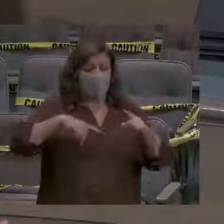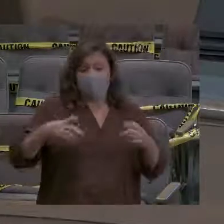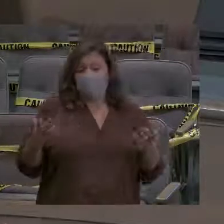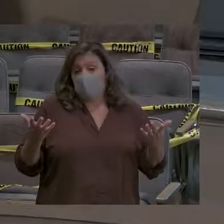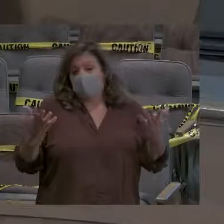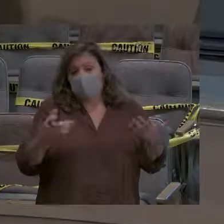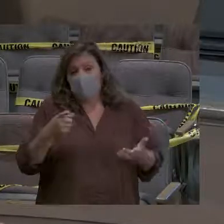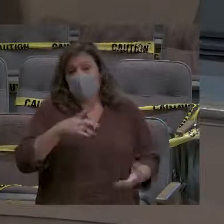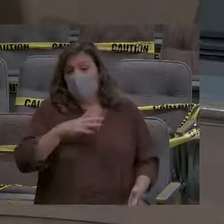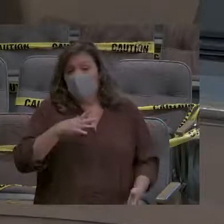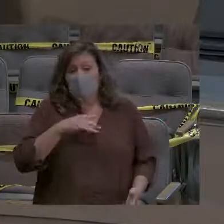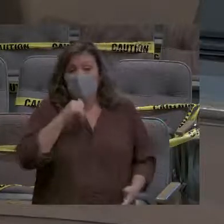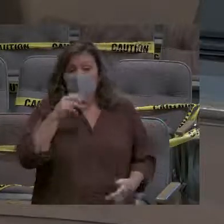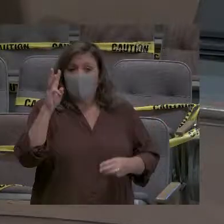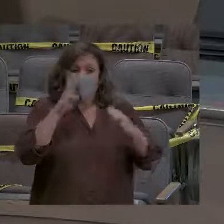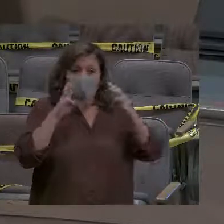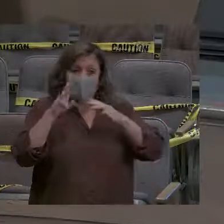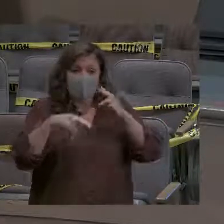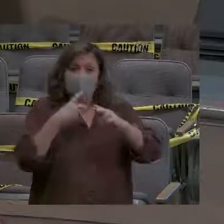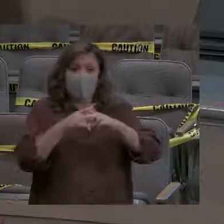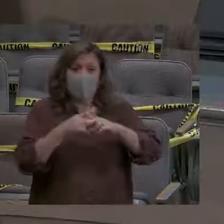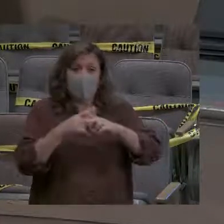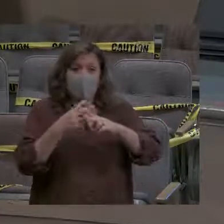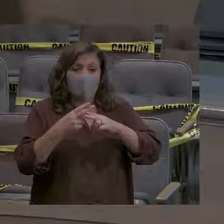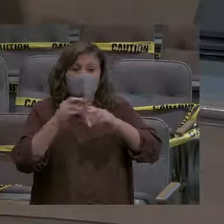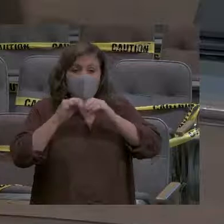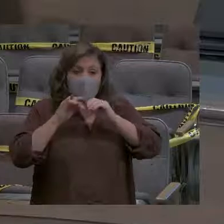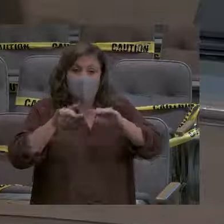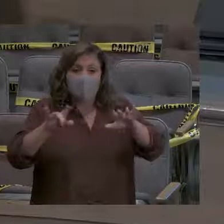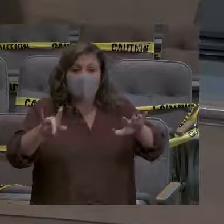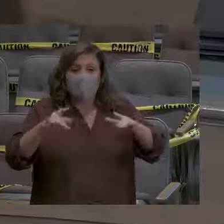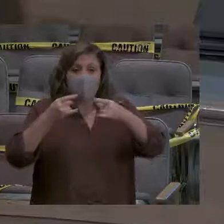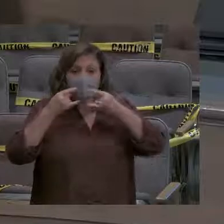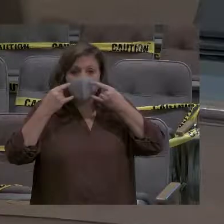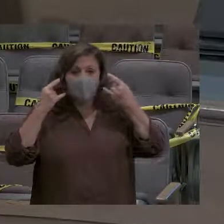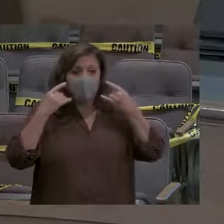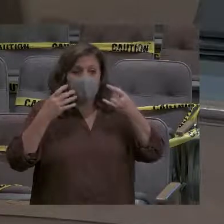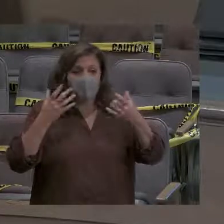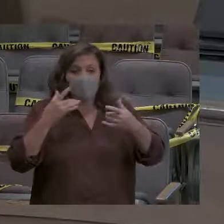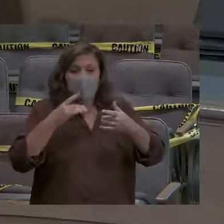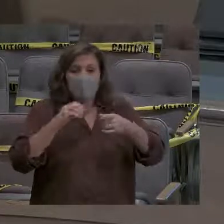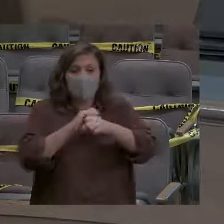don't think you really need to worry about the transmission of